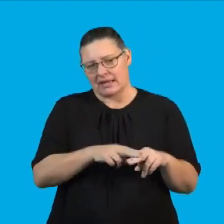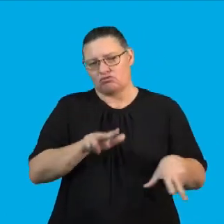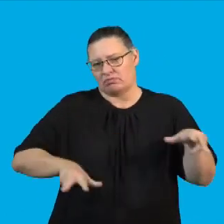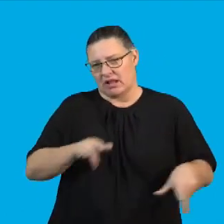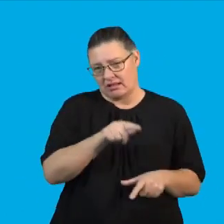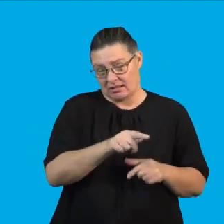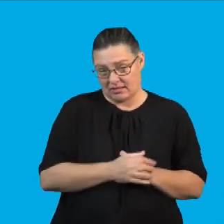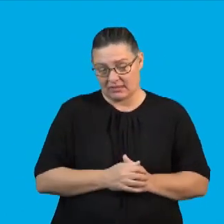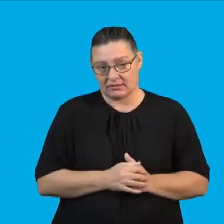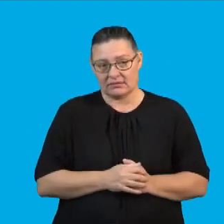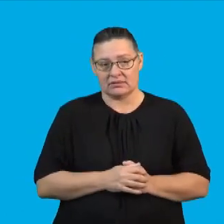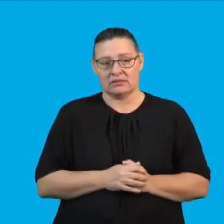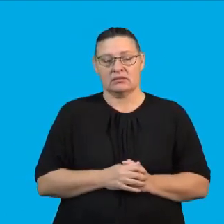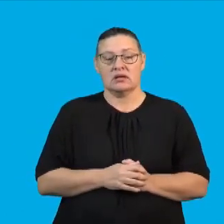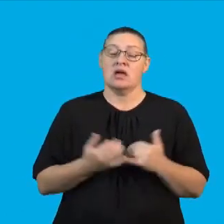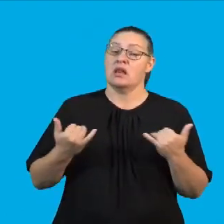external.